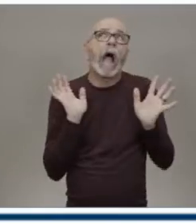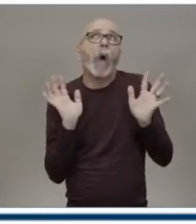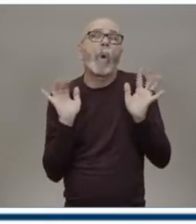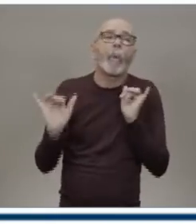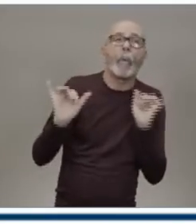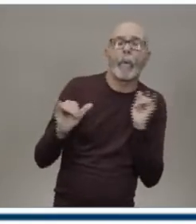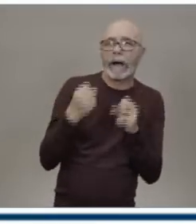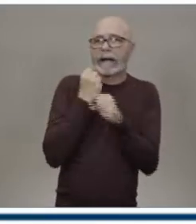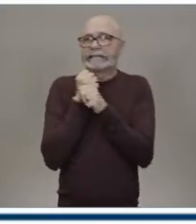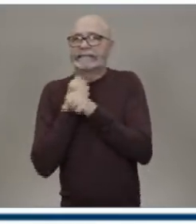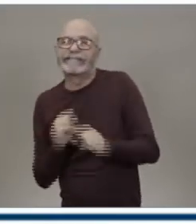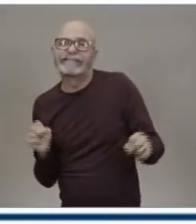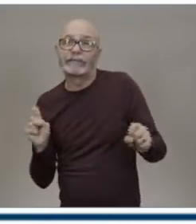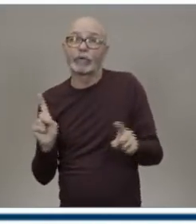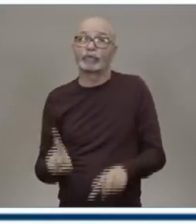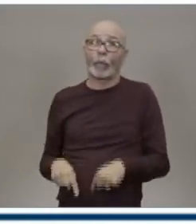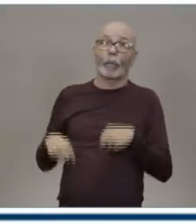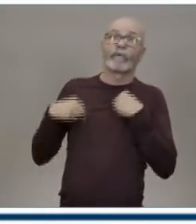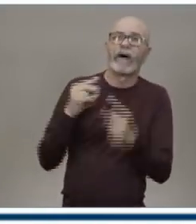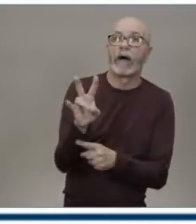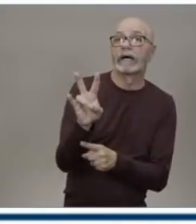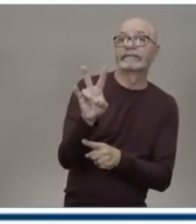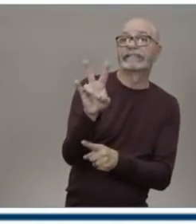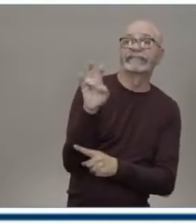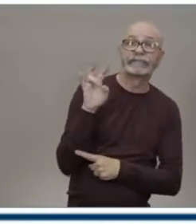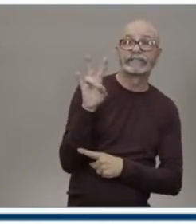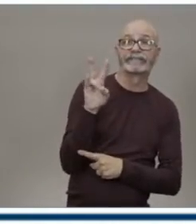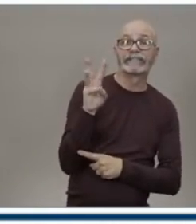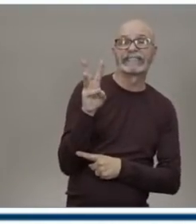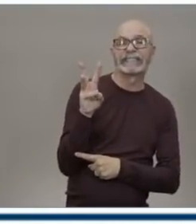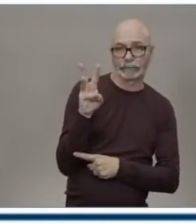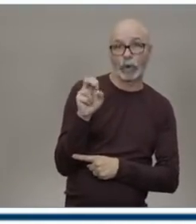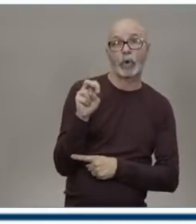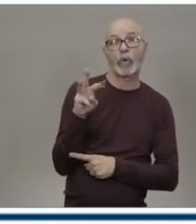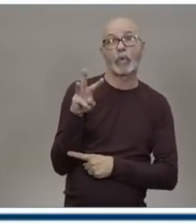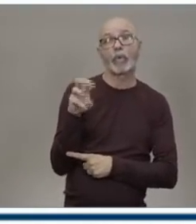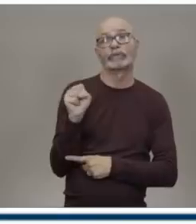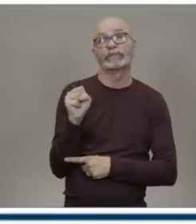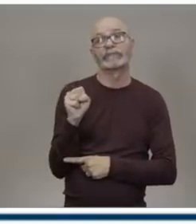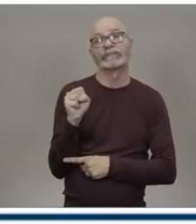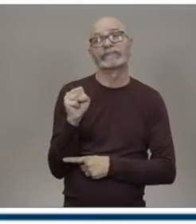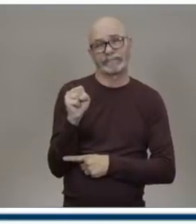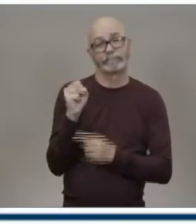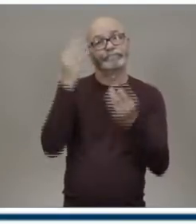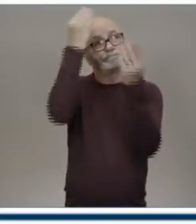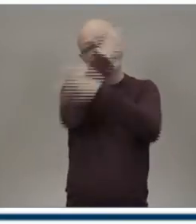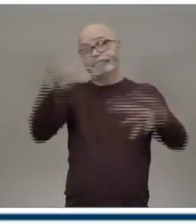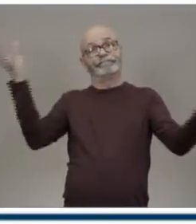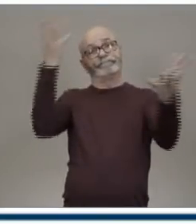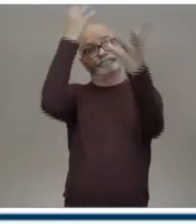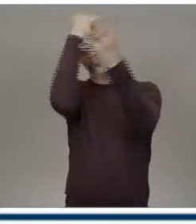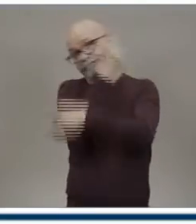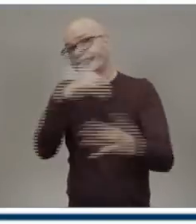issued 776 news releases with case numbers and COVID-19 announcements. And